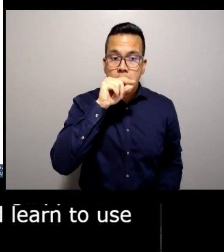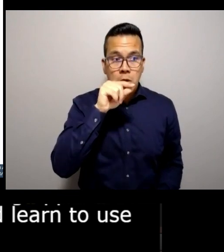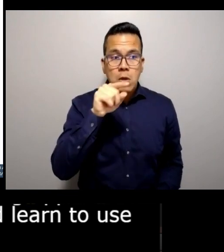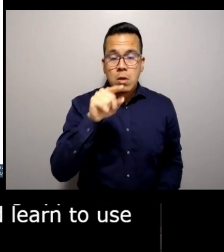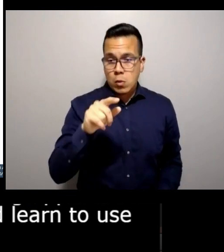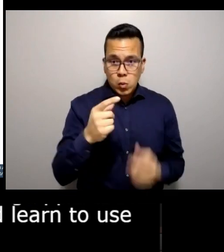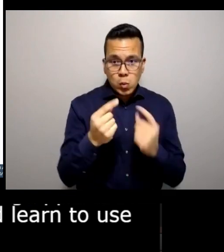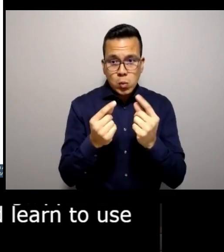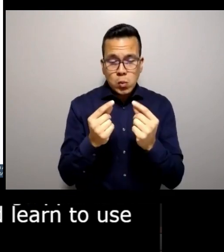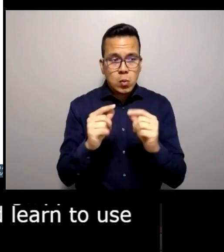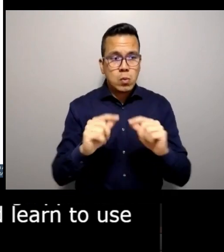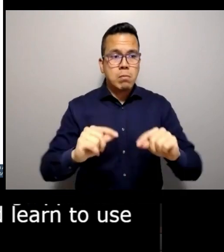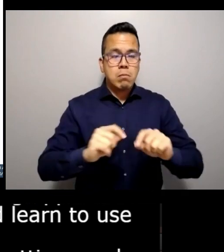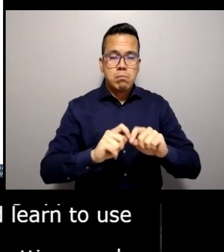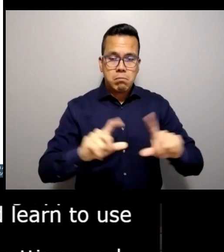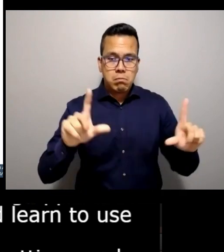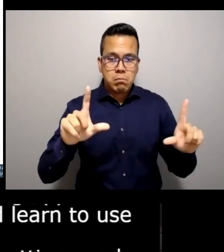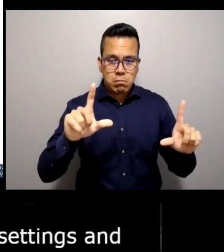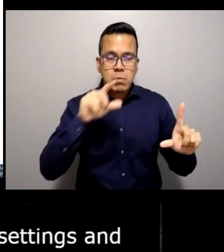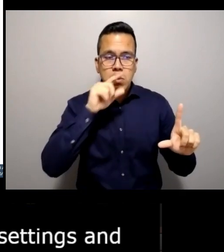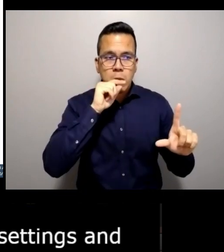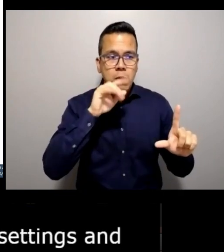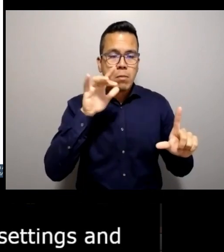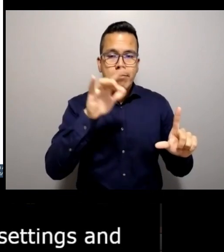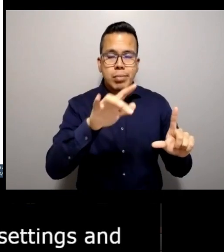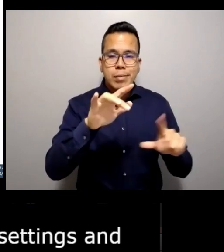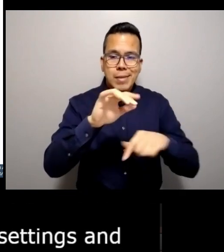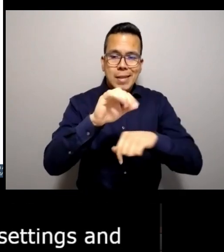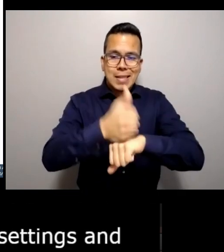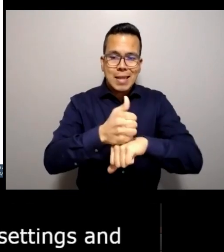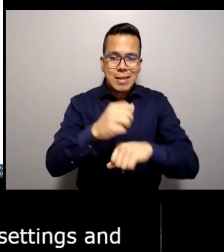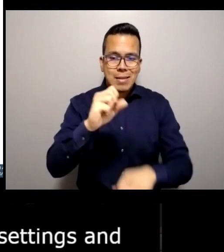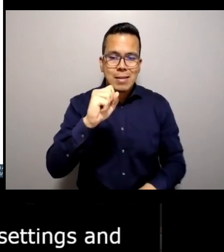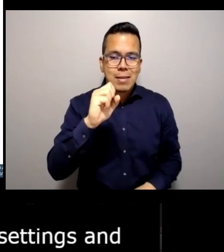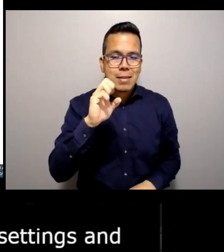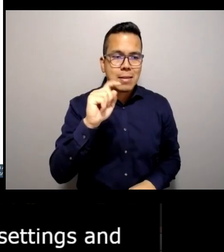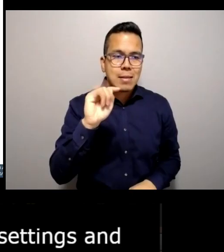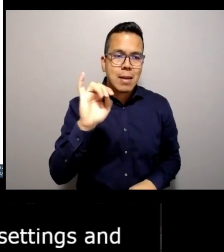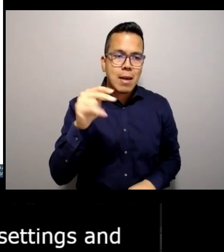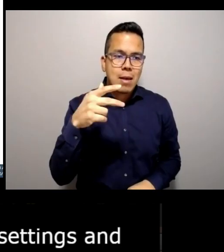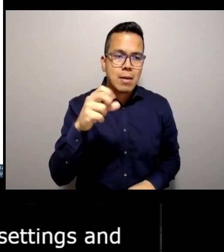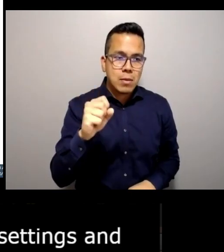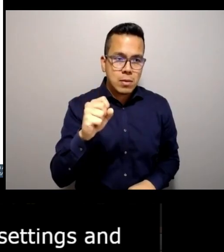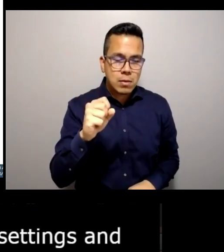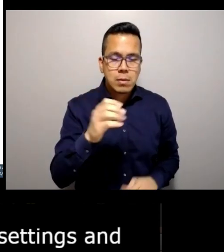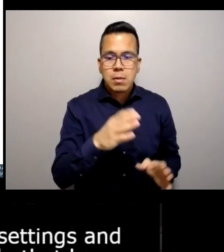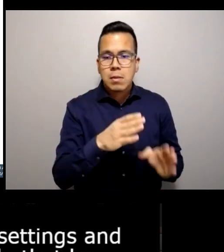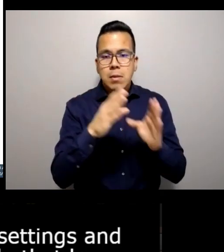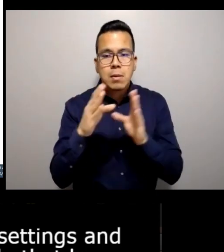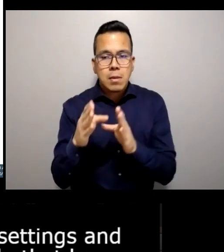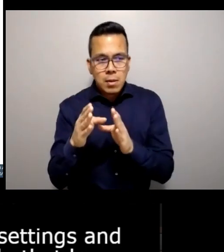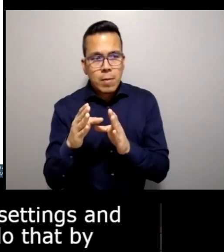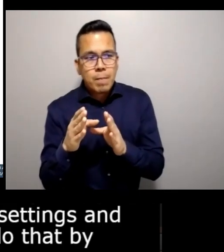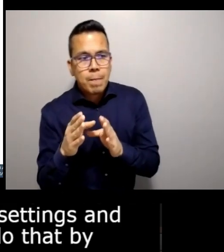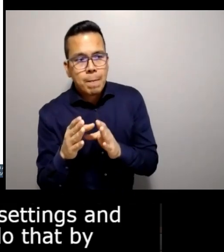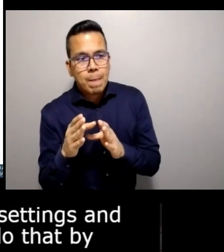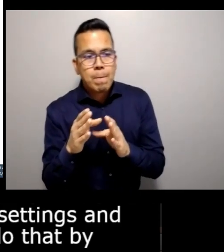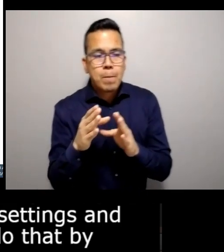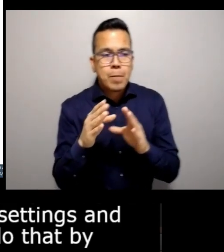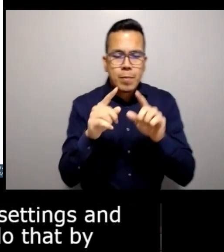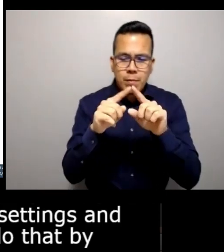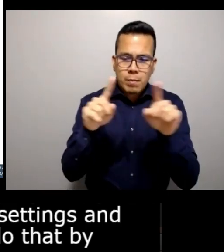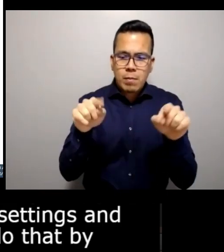settings and turn on the alternative text for images. You can do that by navigating to settings and then display